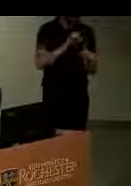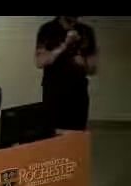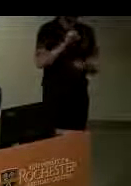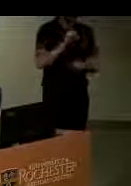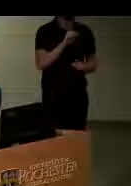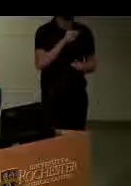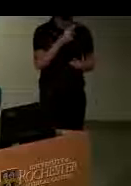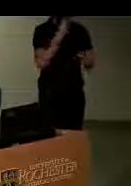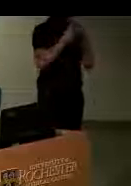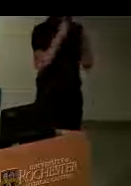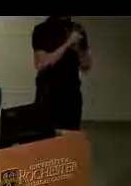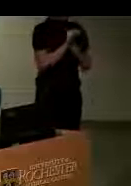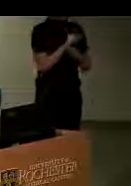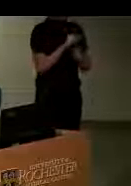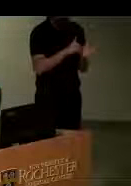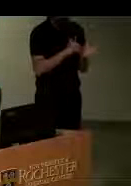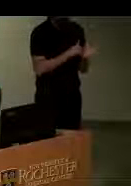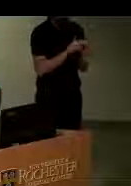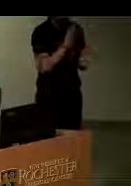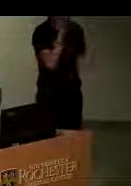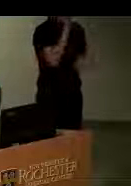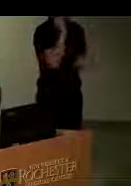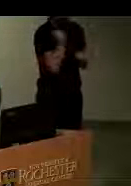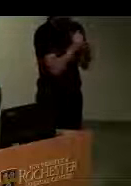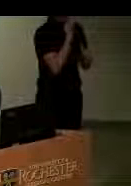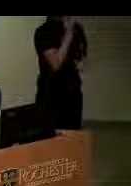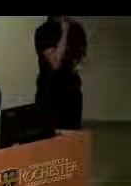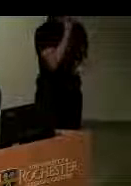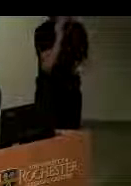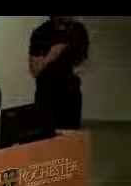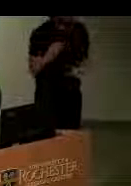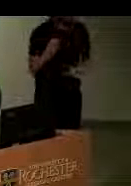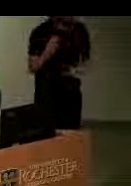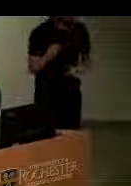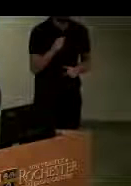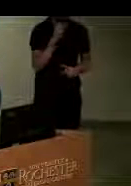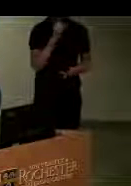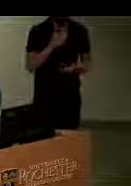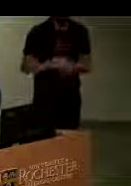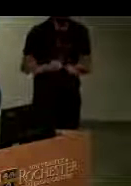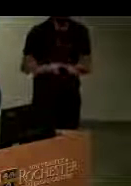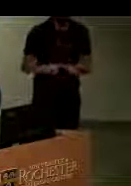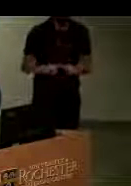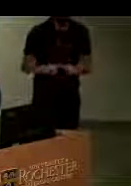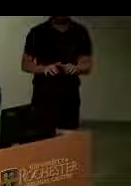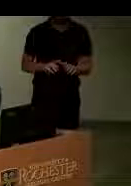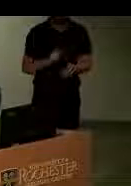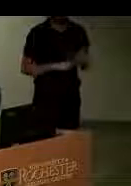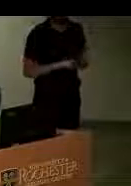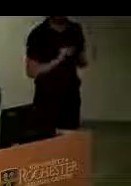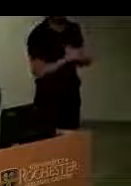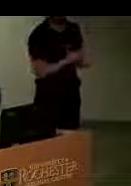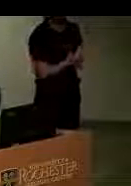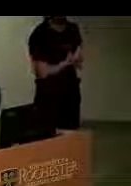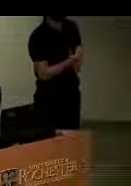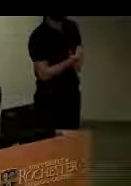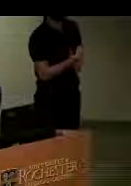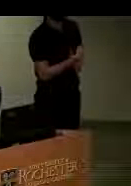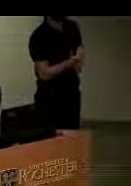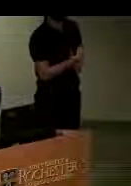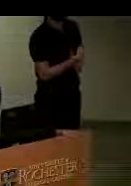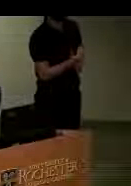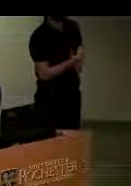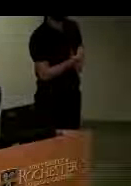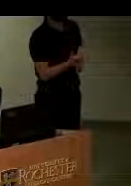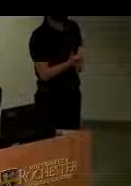20 doctors and none of them knew what it was. And he didn't stop and say, what is that? Tell me.